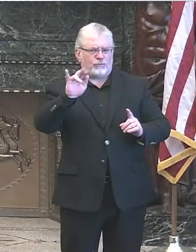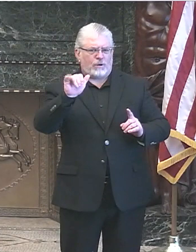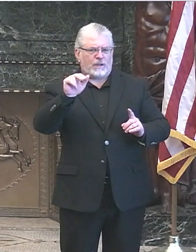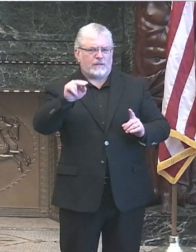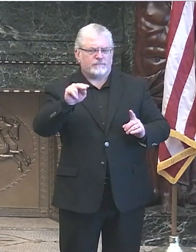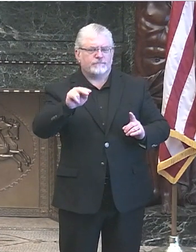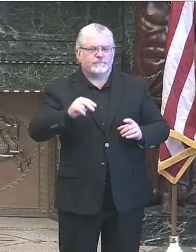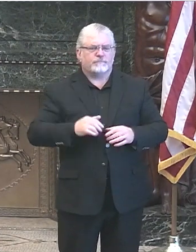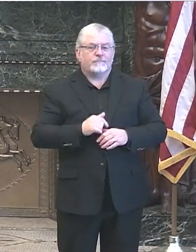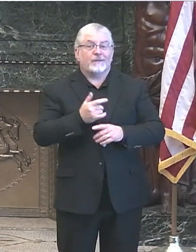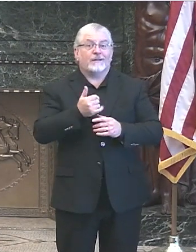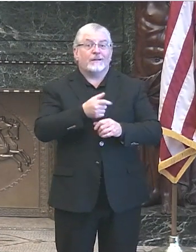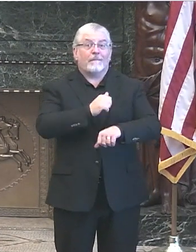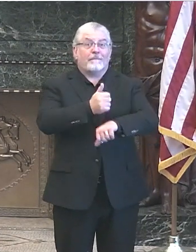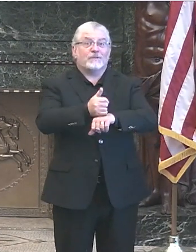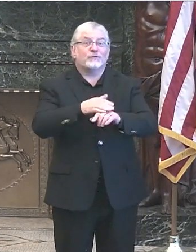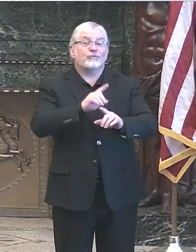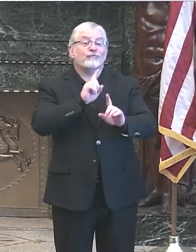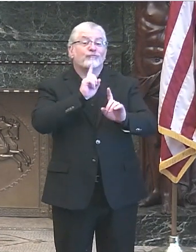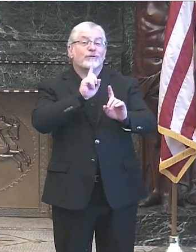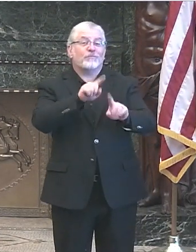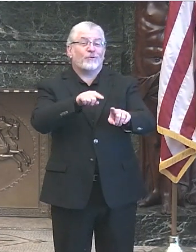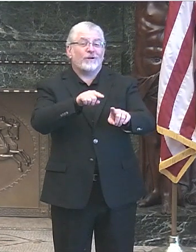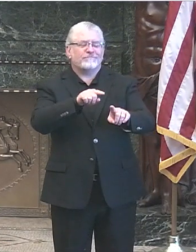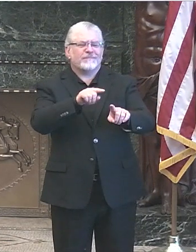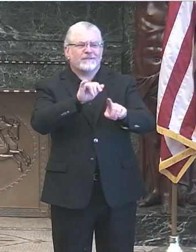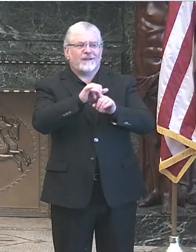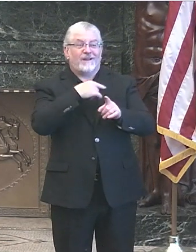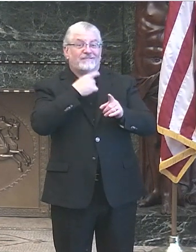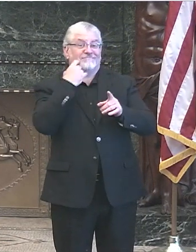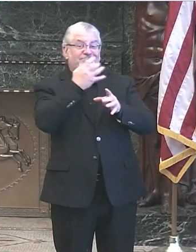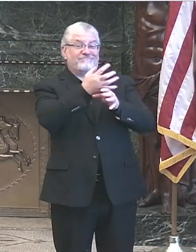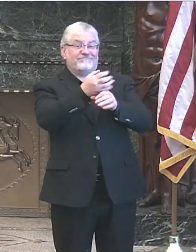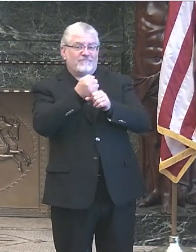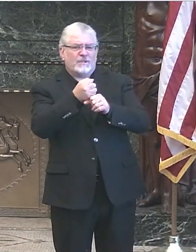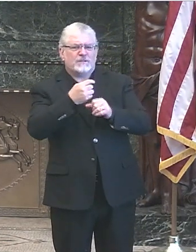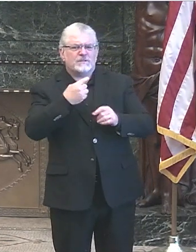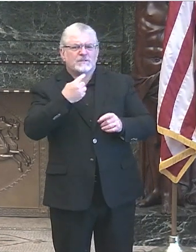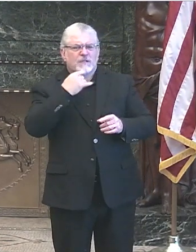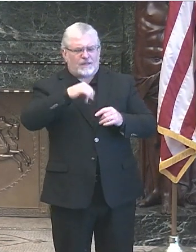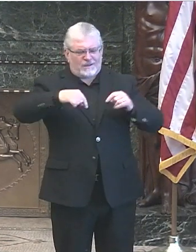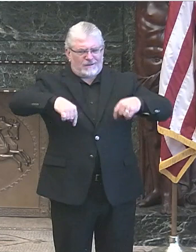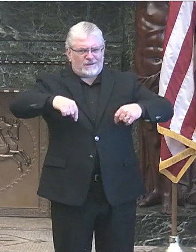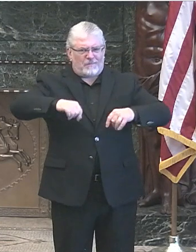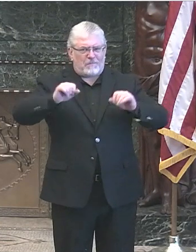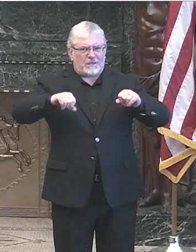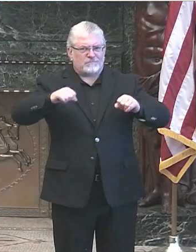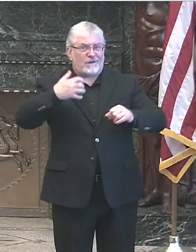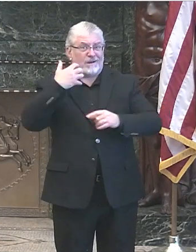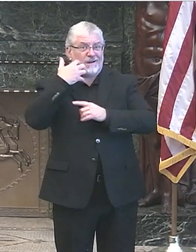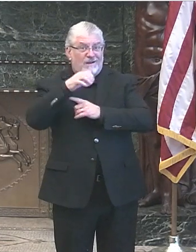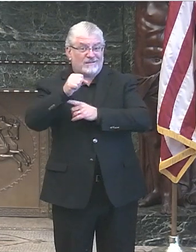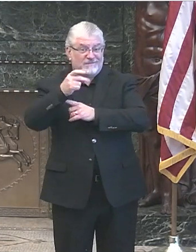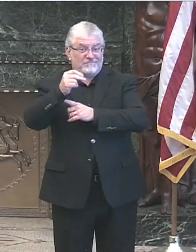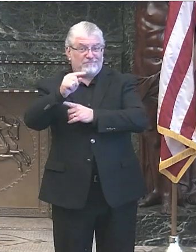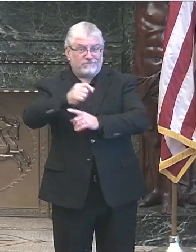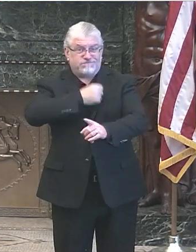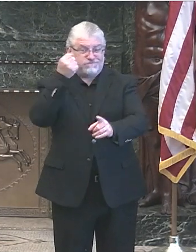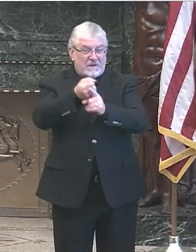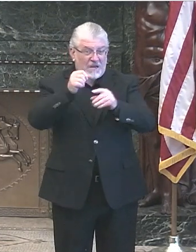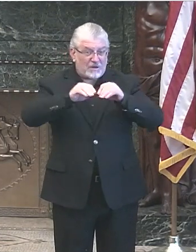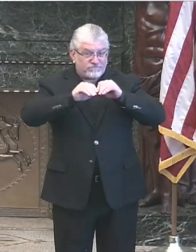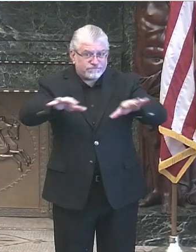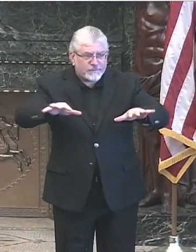possible hotspot, are there any plans for increased testing sites? And we see an uptick in